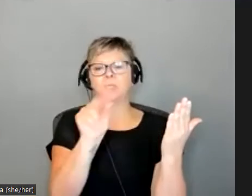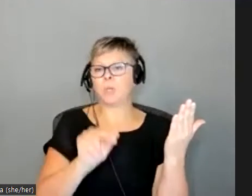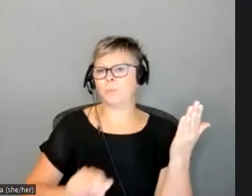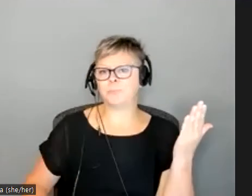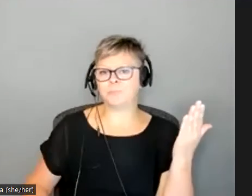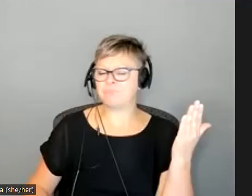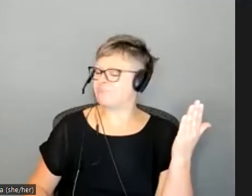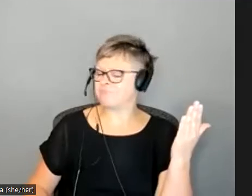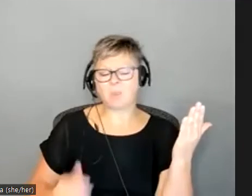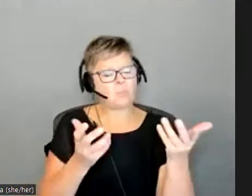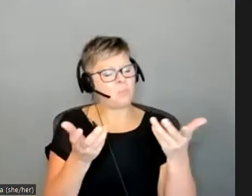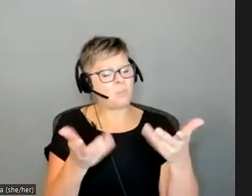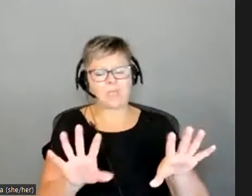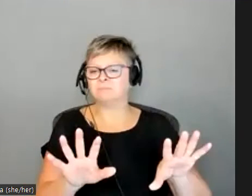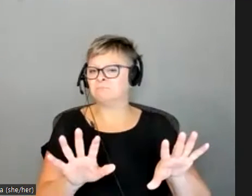want any of that.